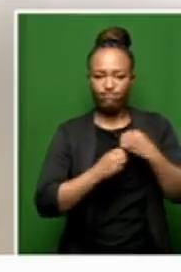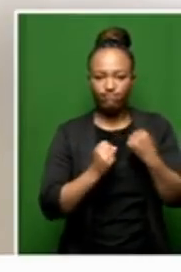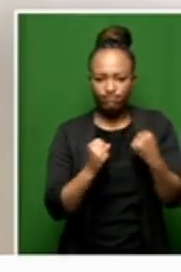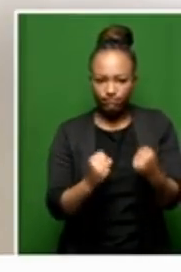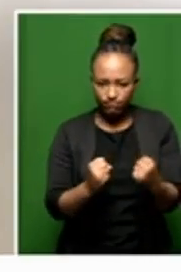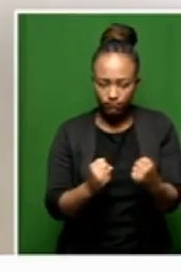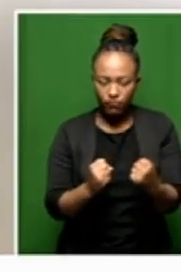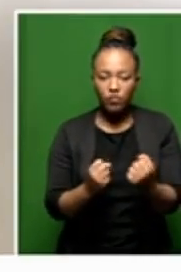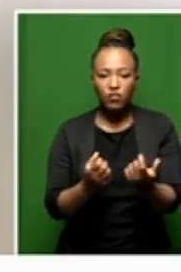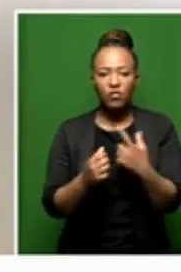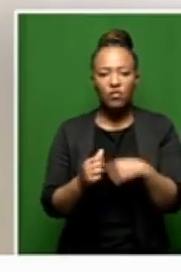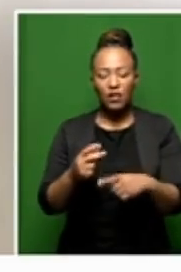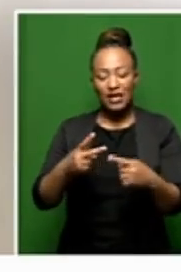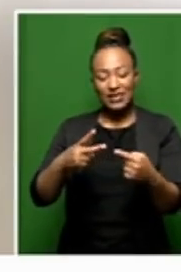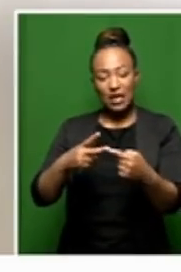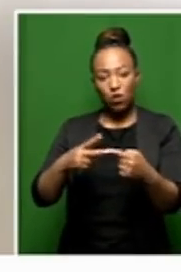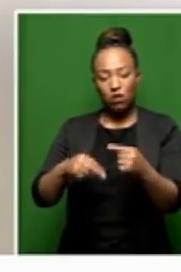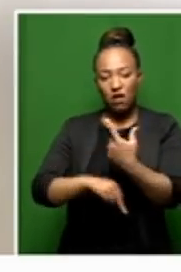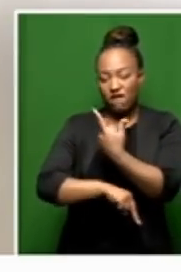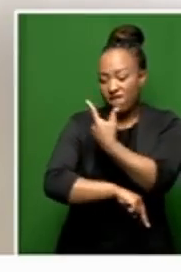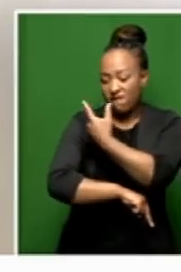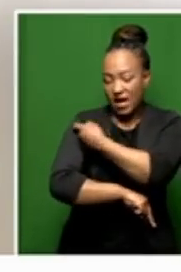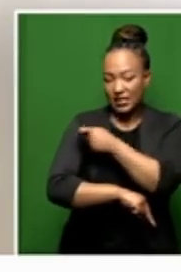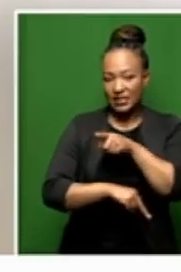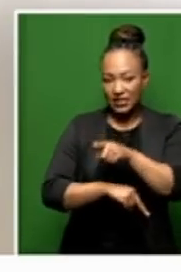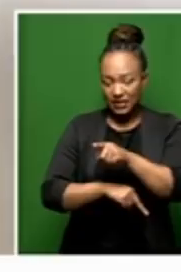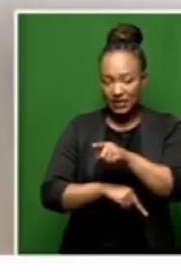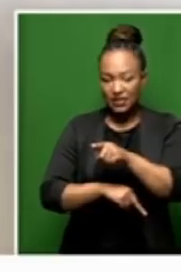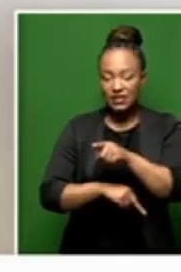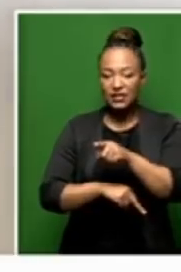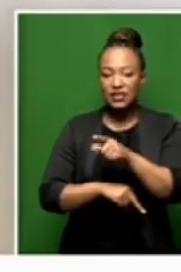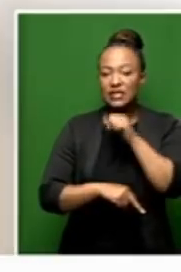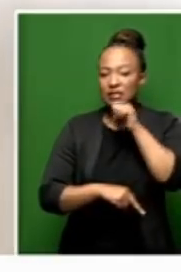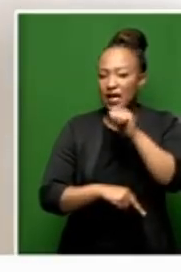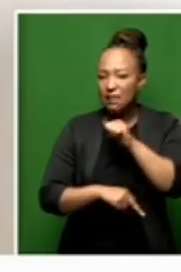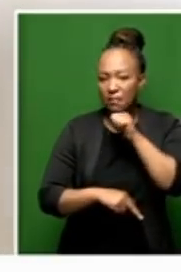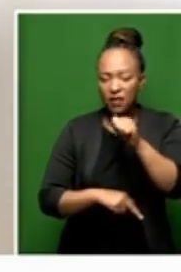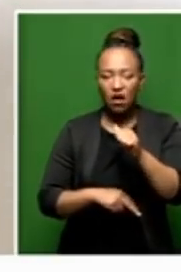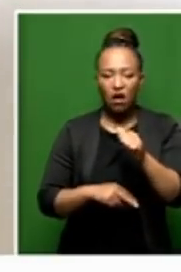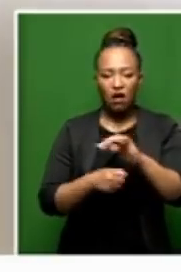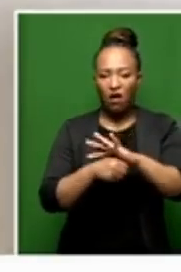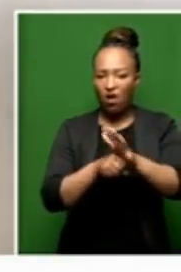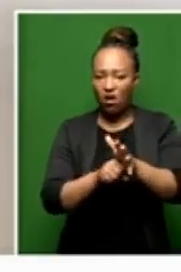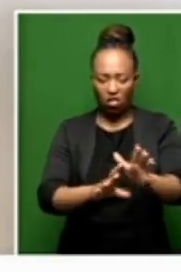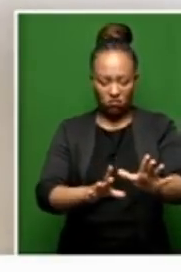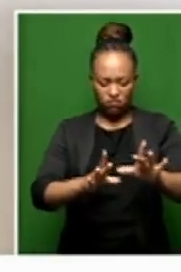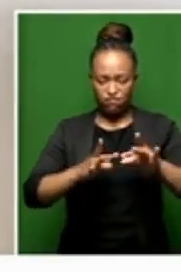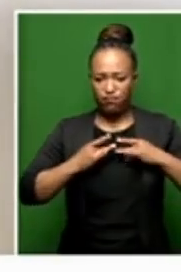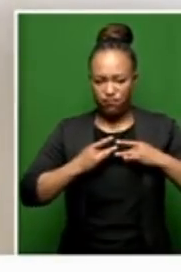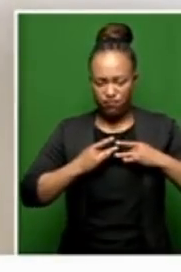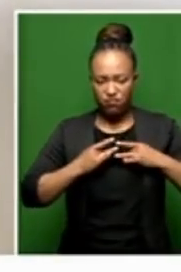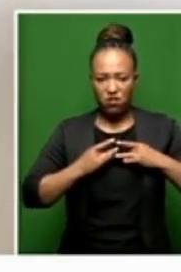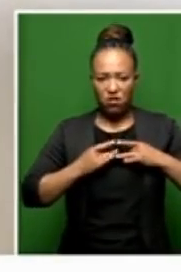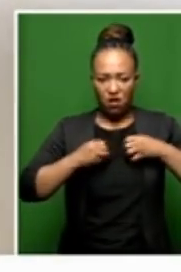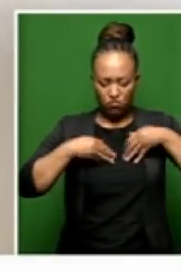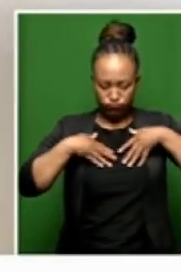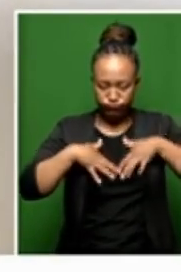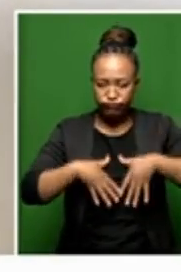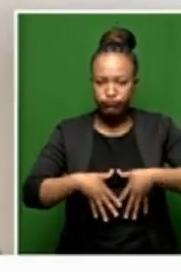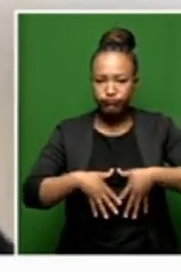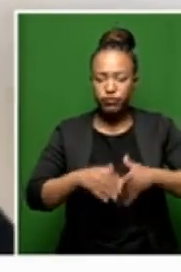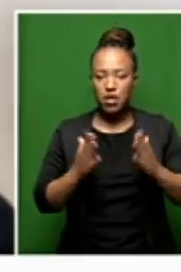the game changer, is vaccines. That the vaccine immunity, irrespective of the breakthrough infections happening, the virus escapes the immune system